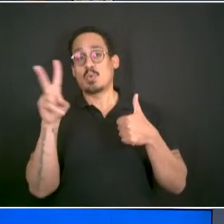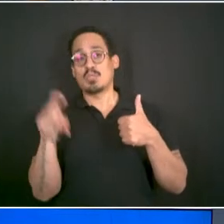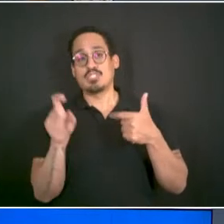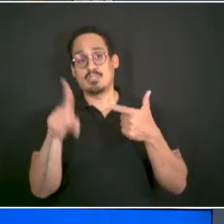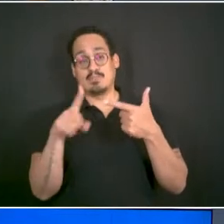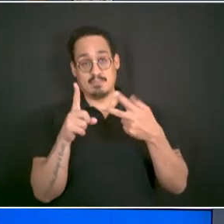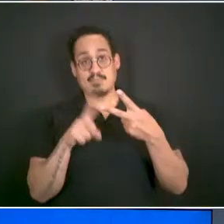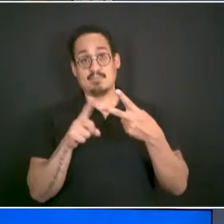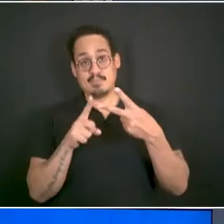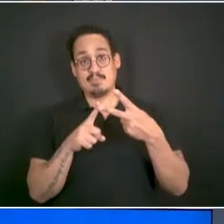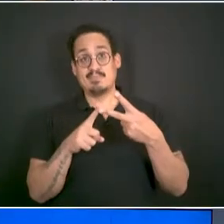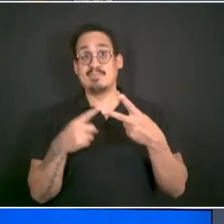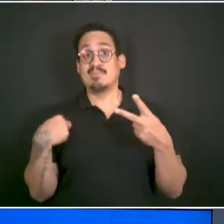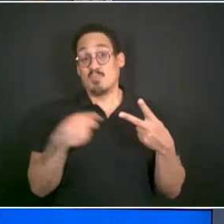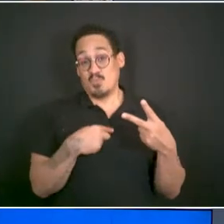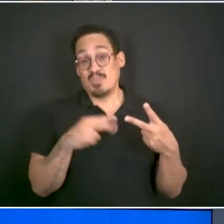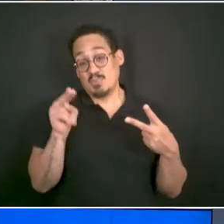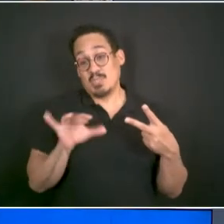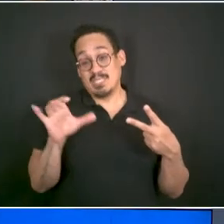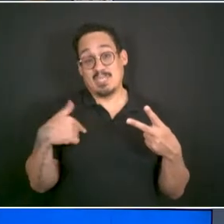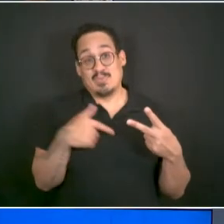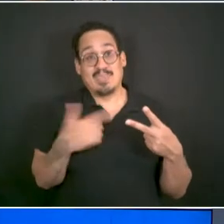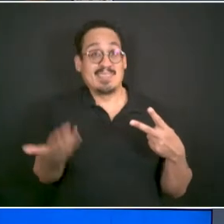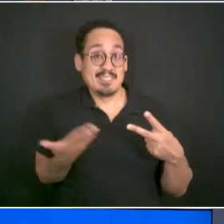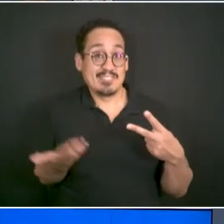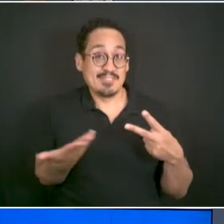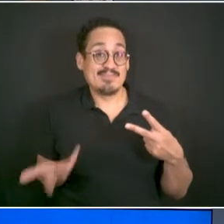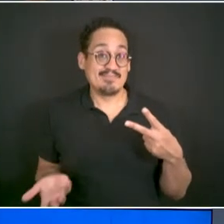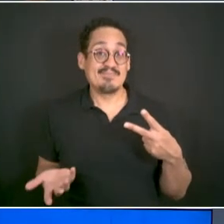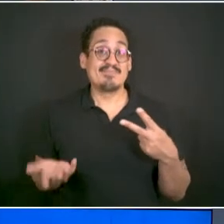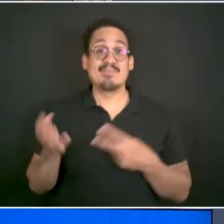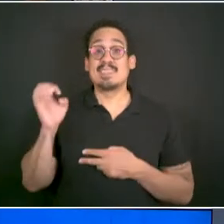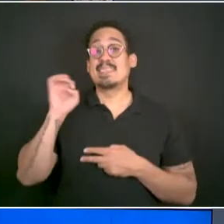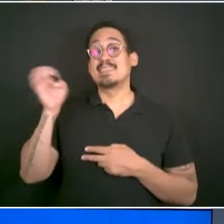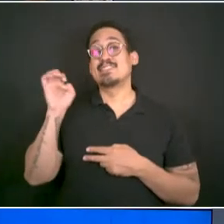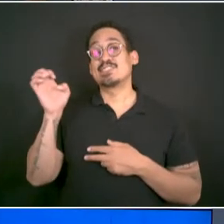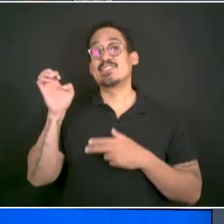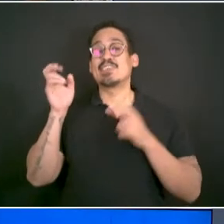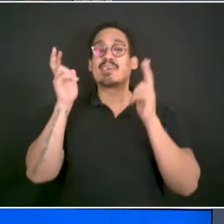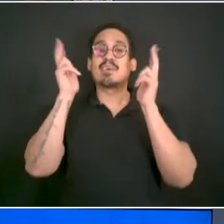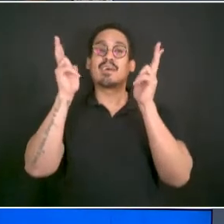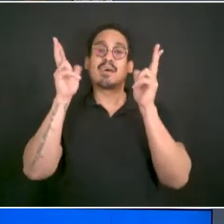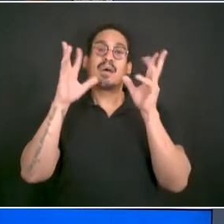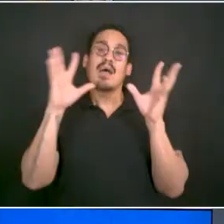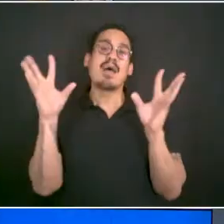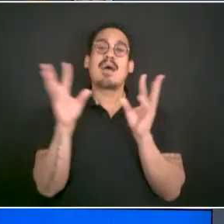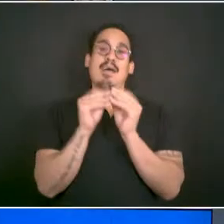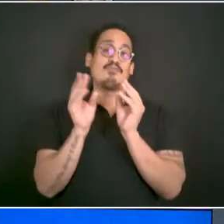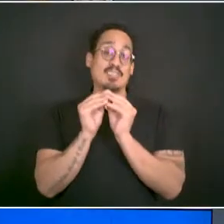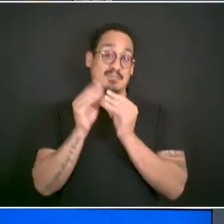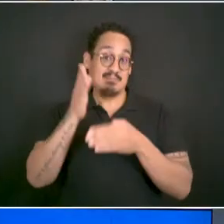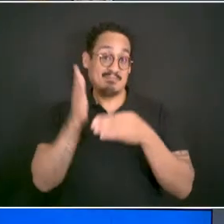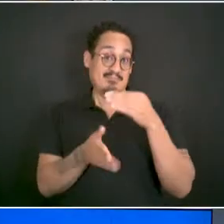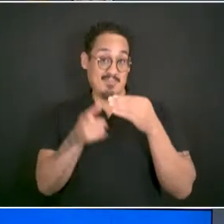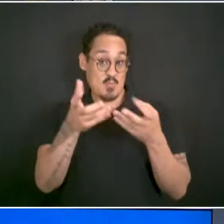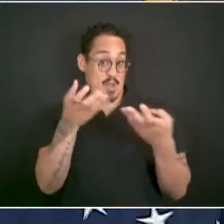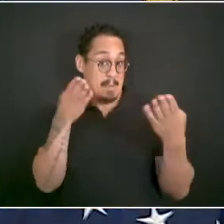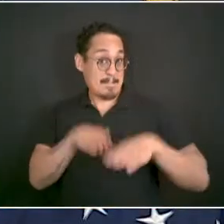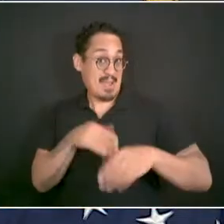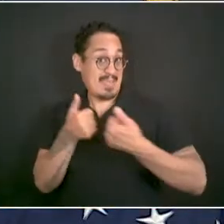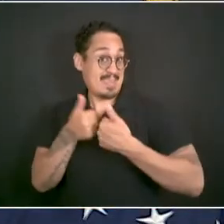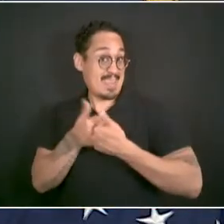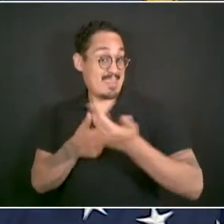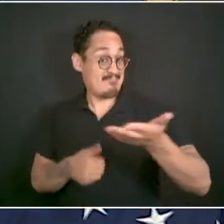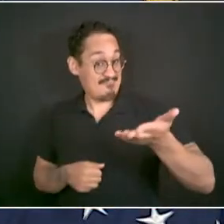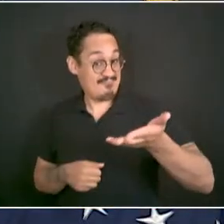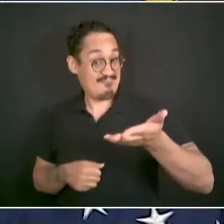Knicks are in the Eastern Conference Finals. Do you have that friendly wager or bet with the mayor from India? Well, first,